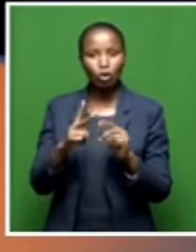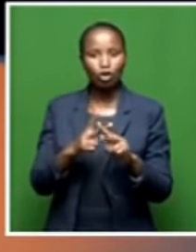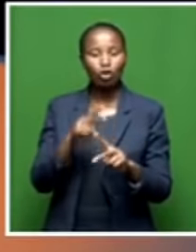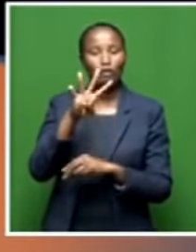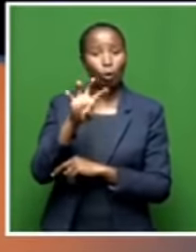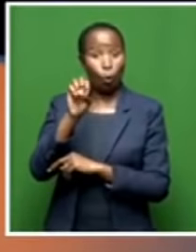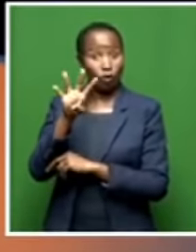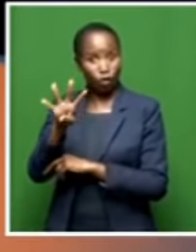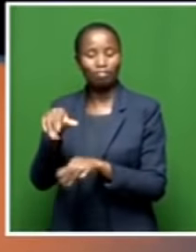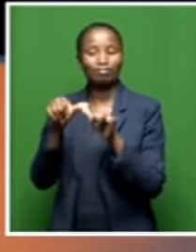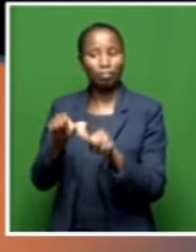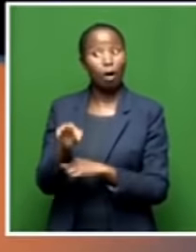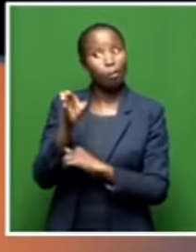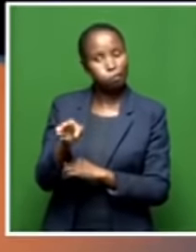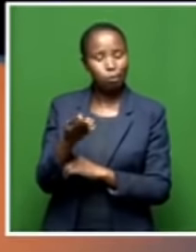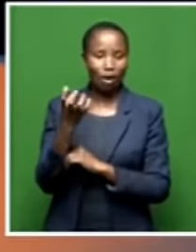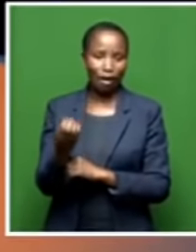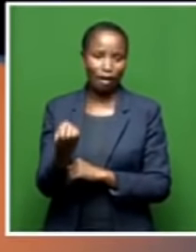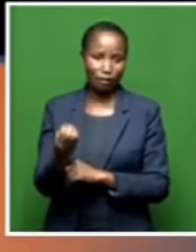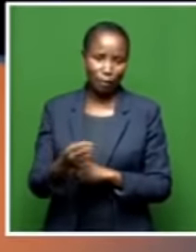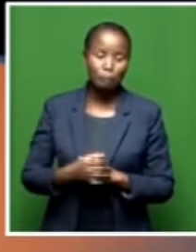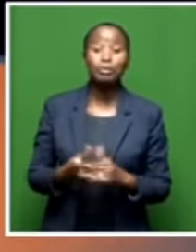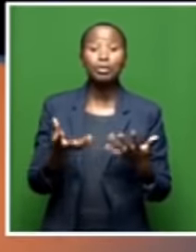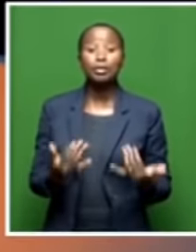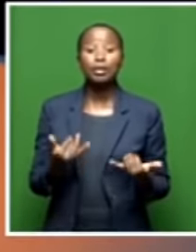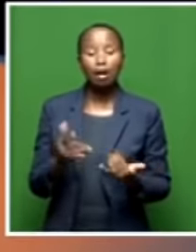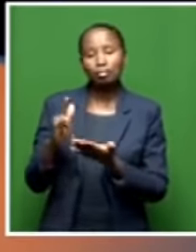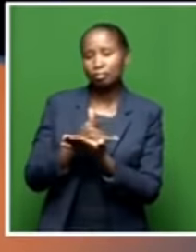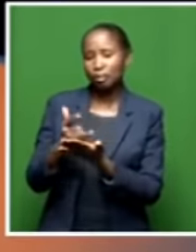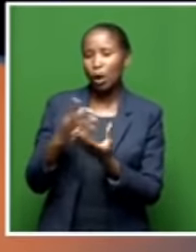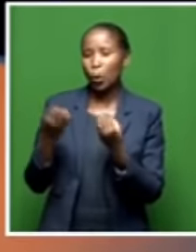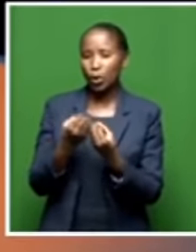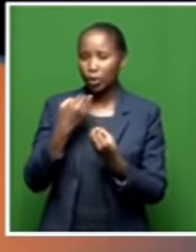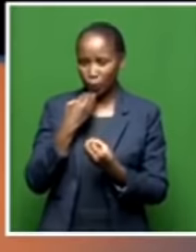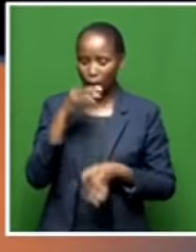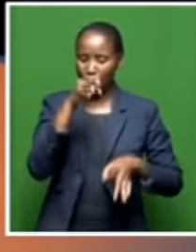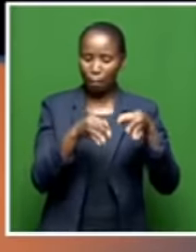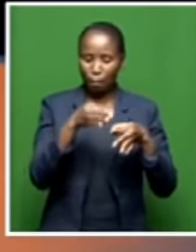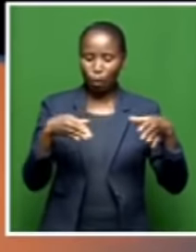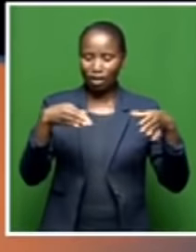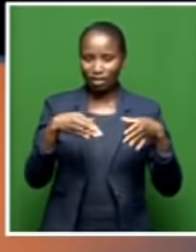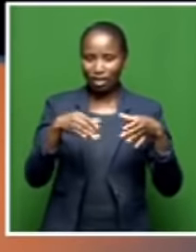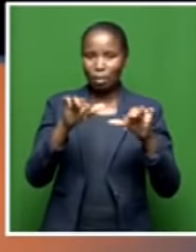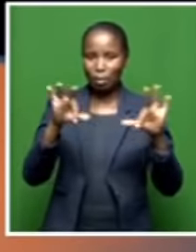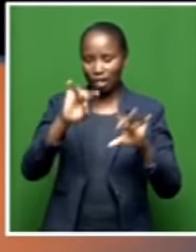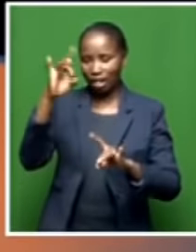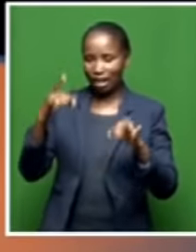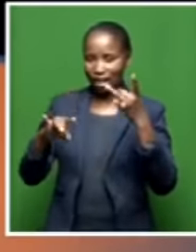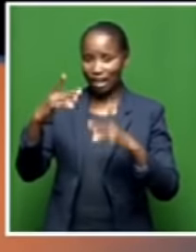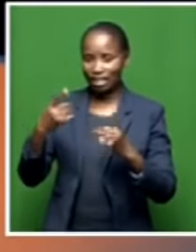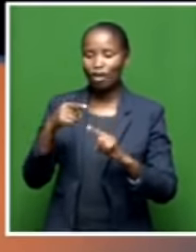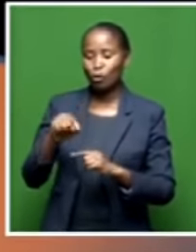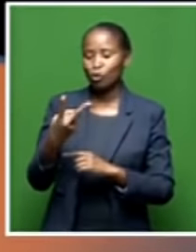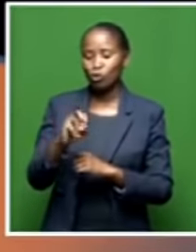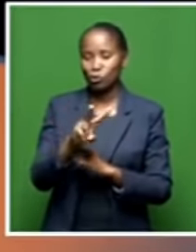We are in conversation with various political analysts about just these 2021 local government elections and what